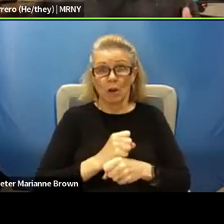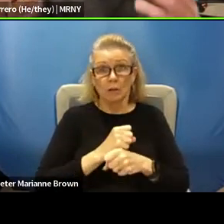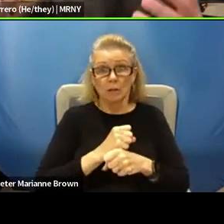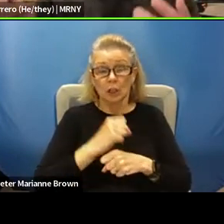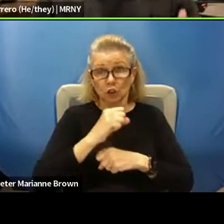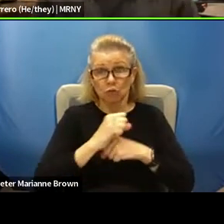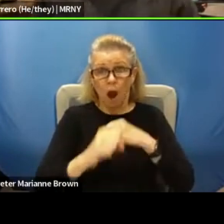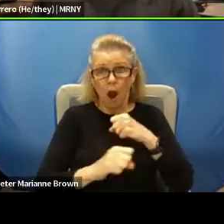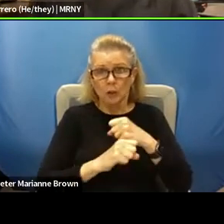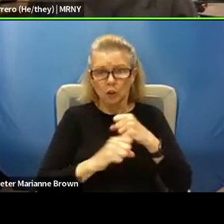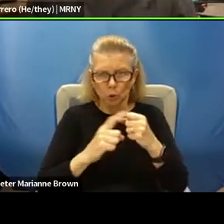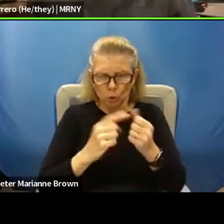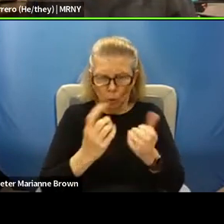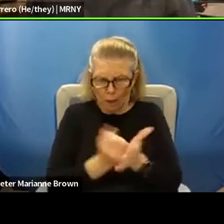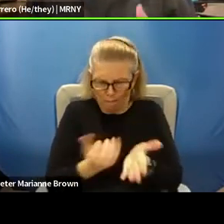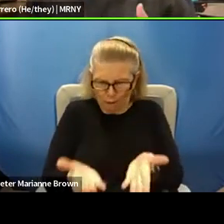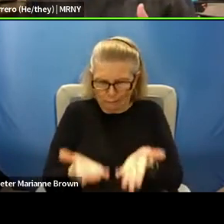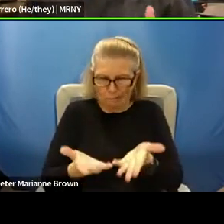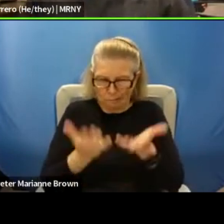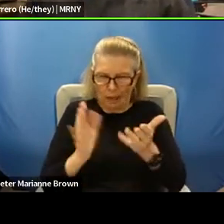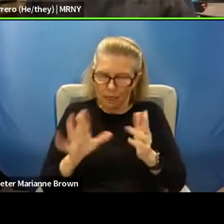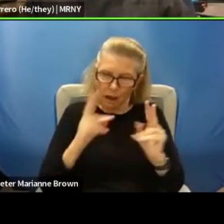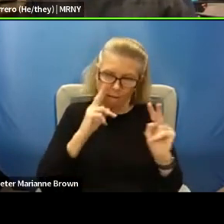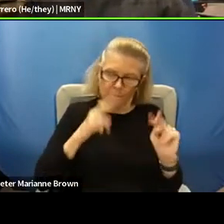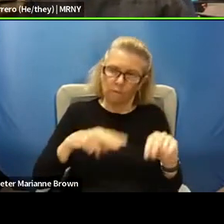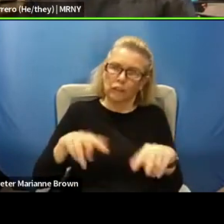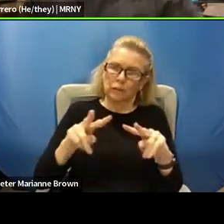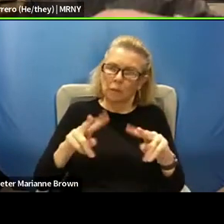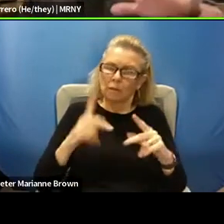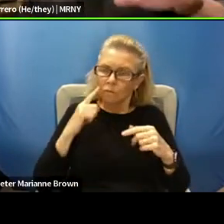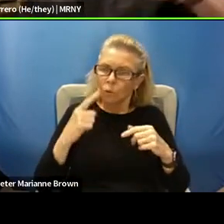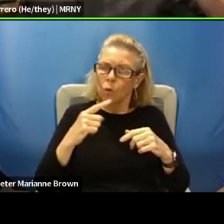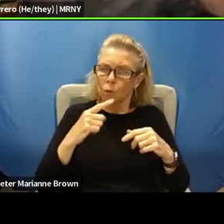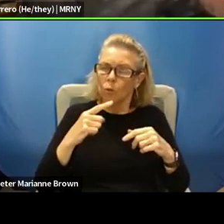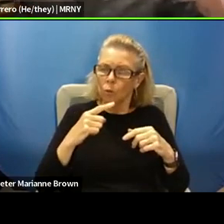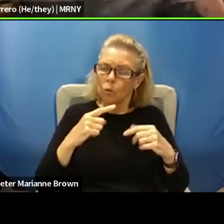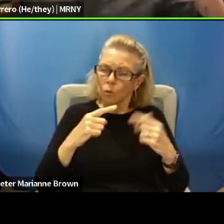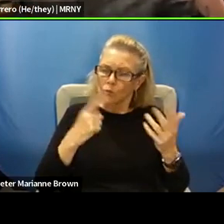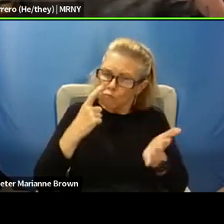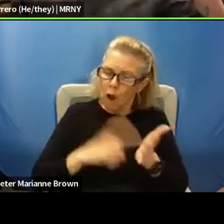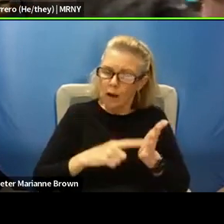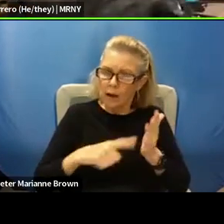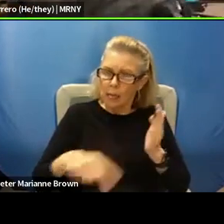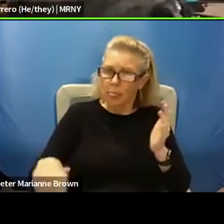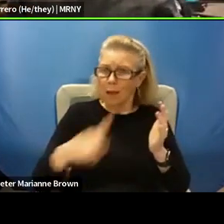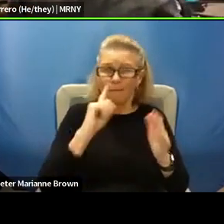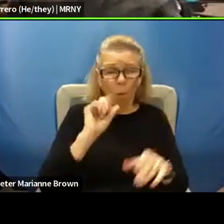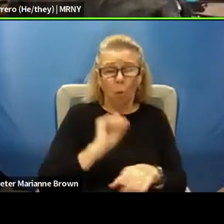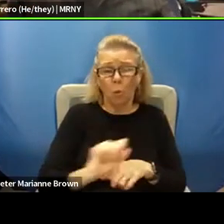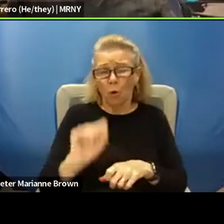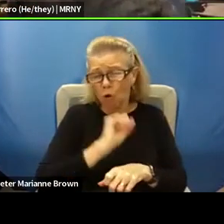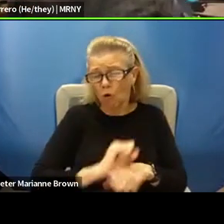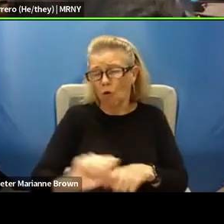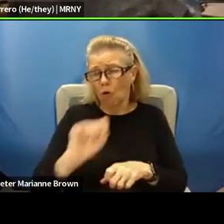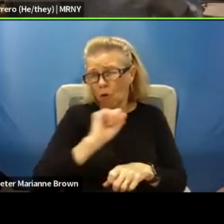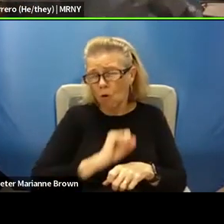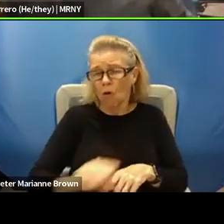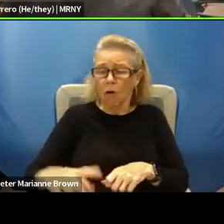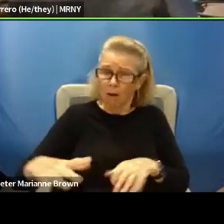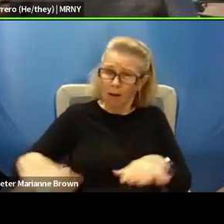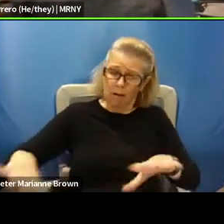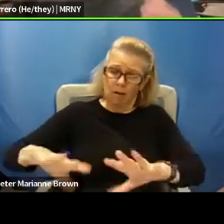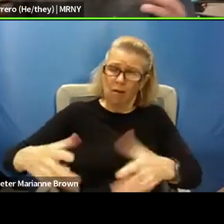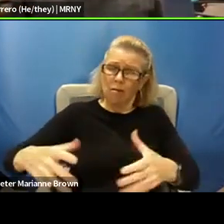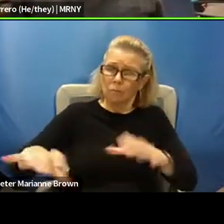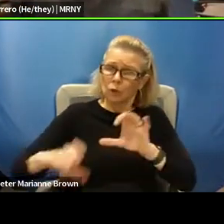to leverage their visibility, for them to be recognized for the work that they have been doing for decades. Because the